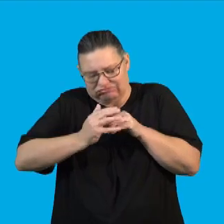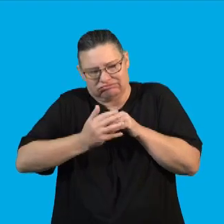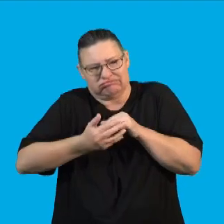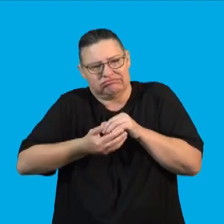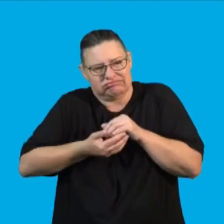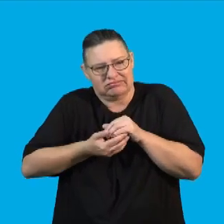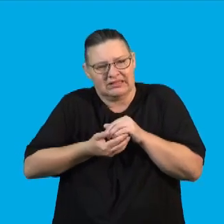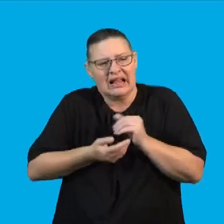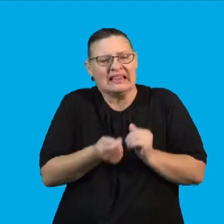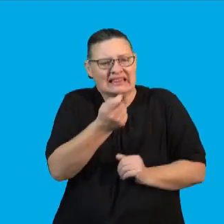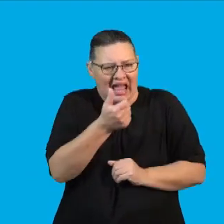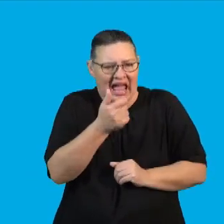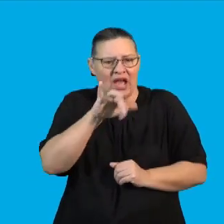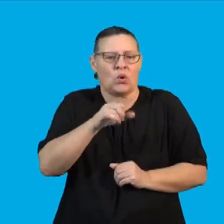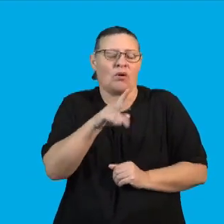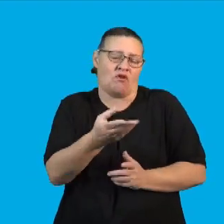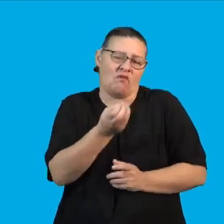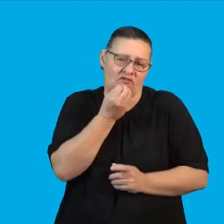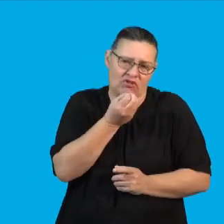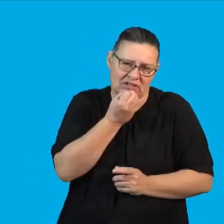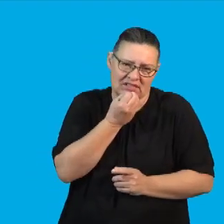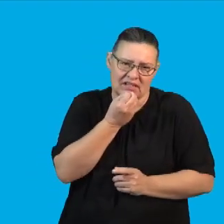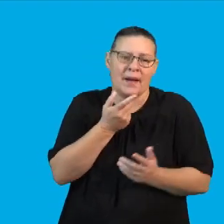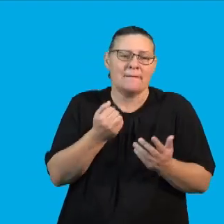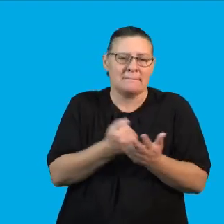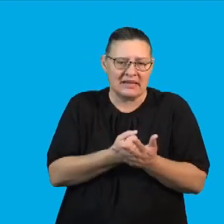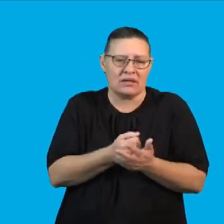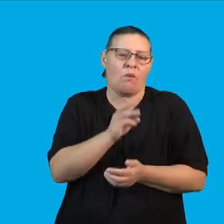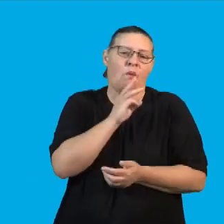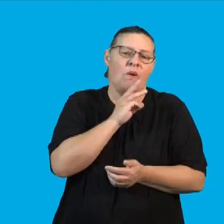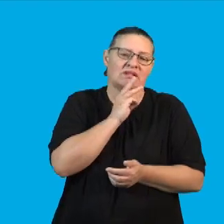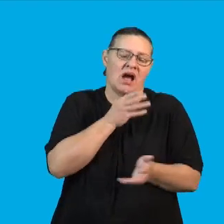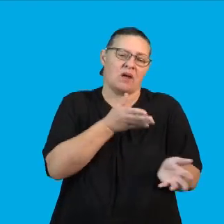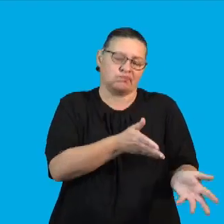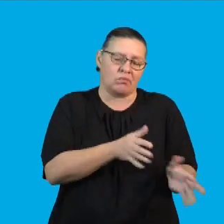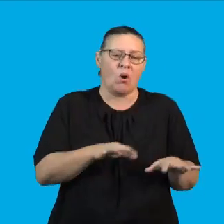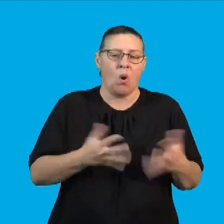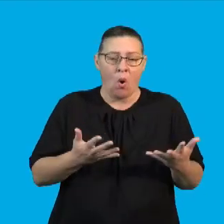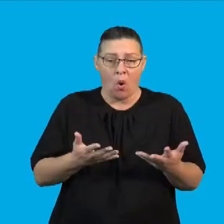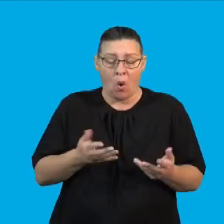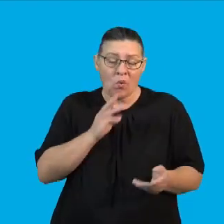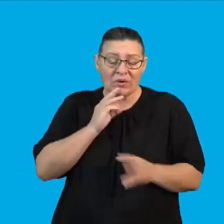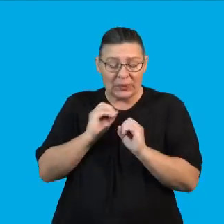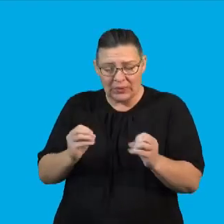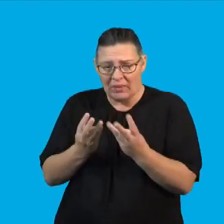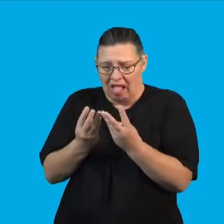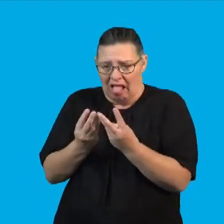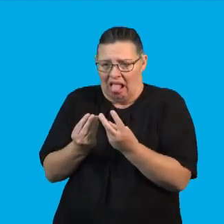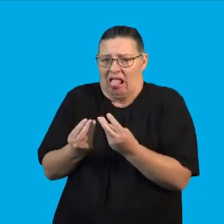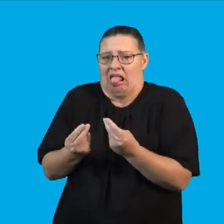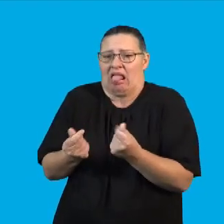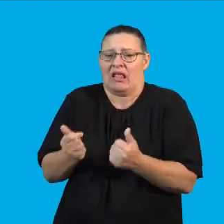jelly-like coating, little yolk for food, and it needs to be laid in water or it will dry